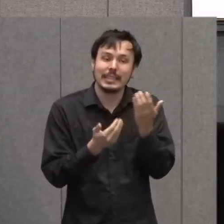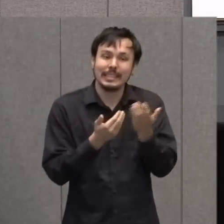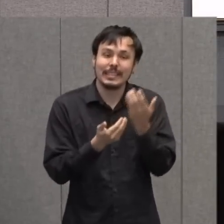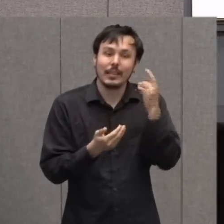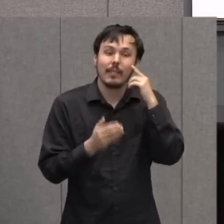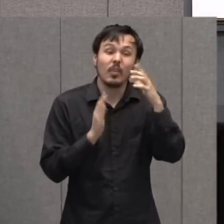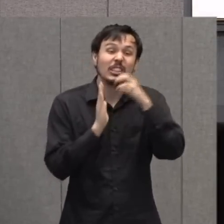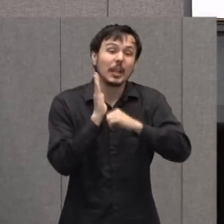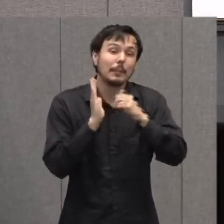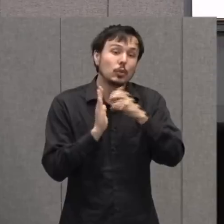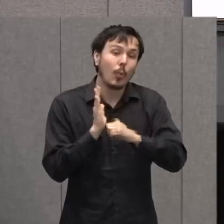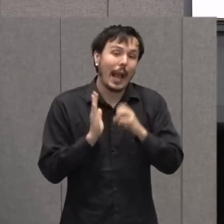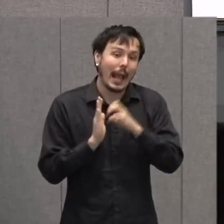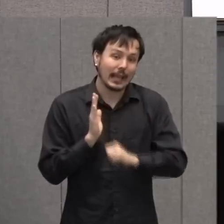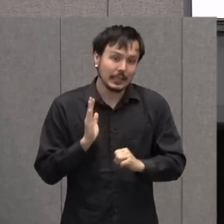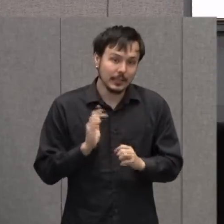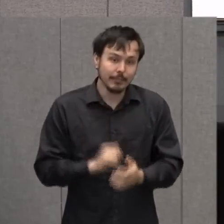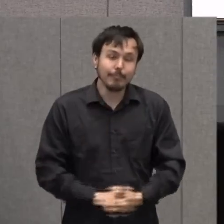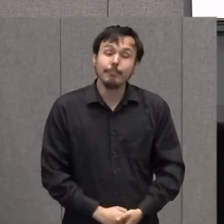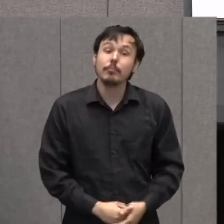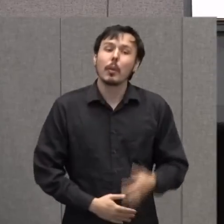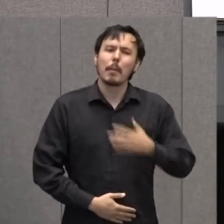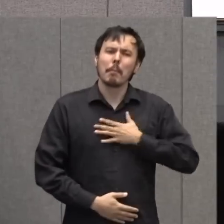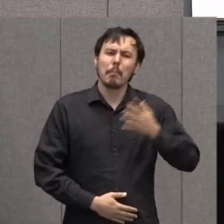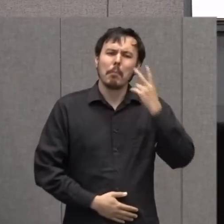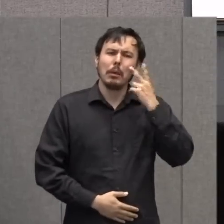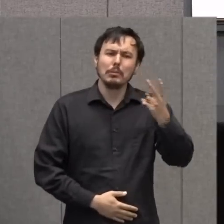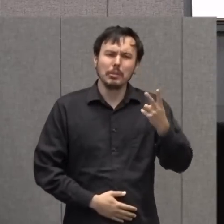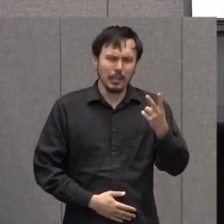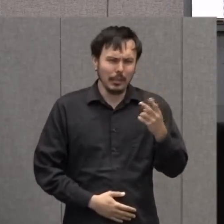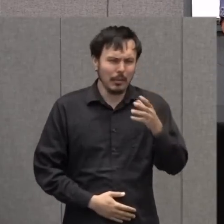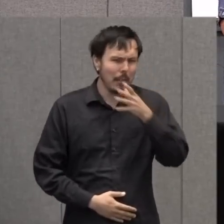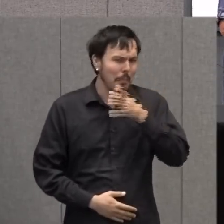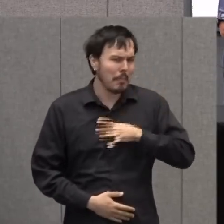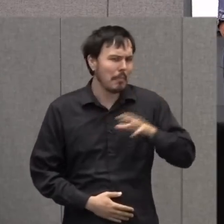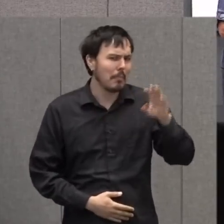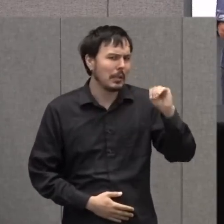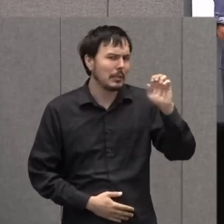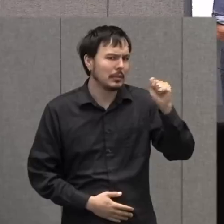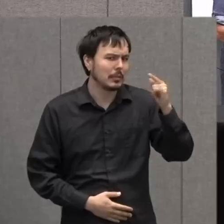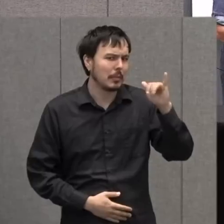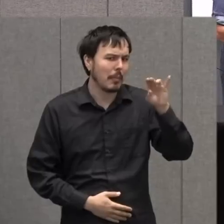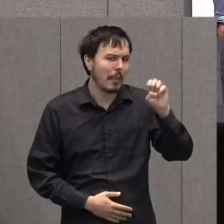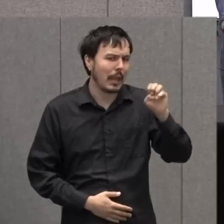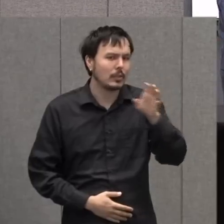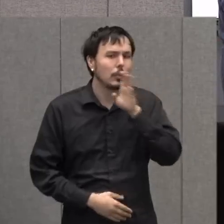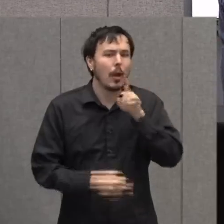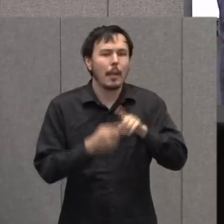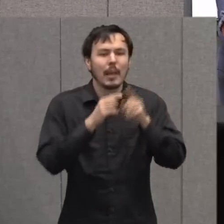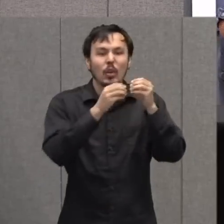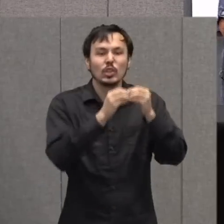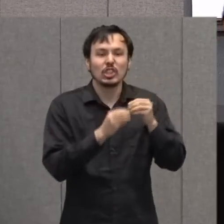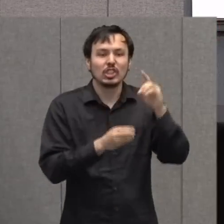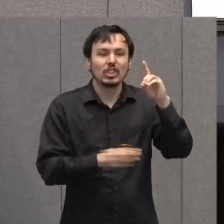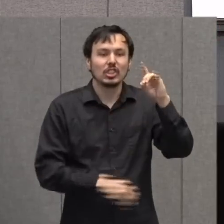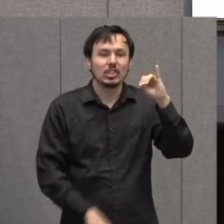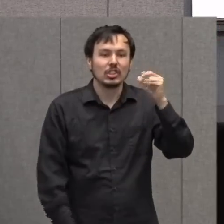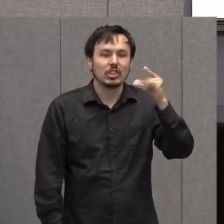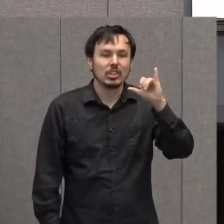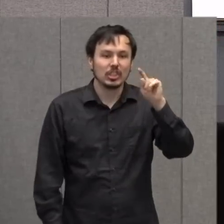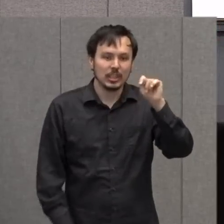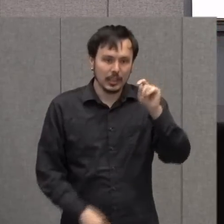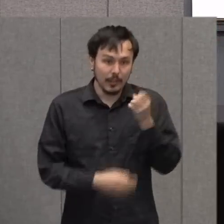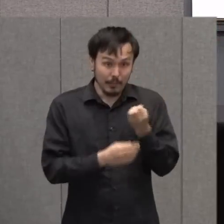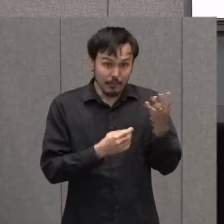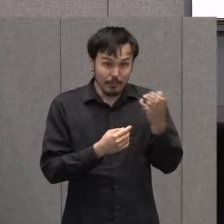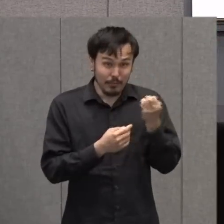subtract. So I saw that I think it was Miss Maggie talked about digits a few weeks ago. And so